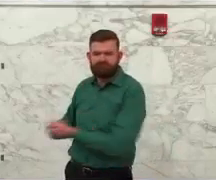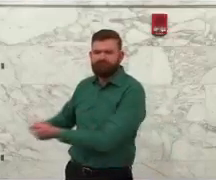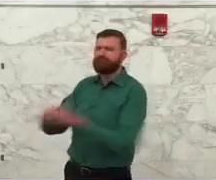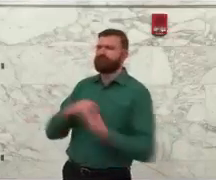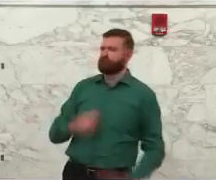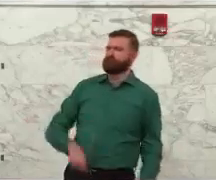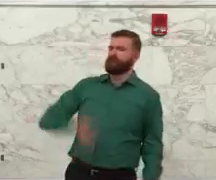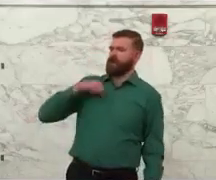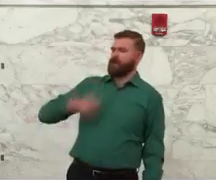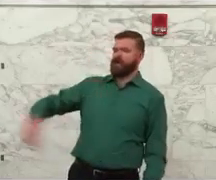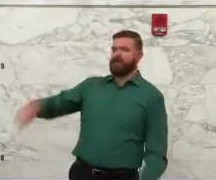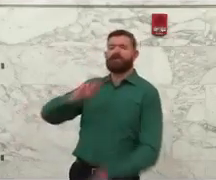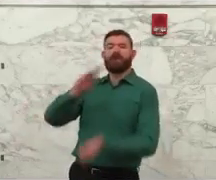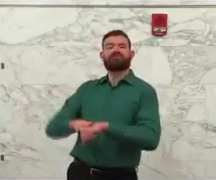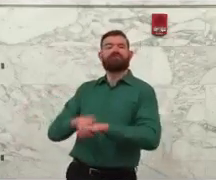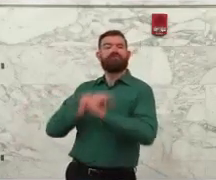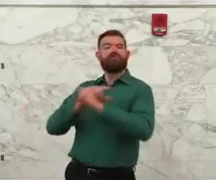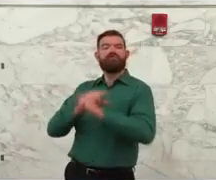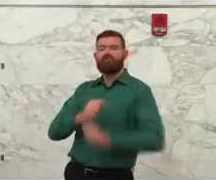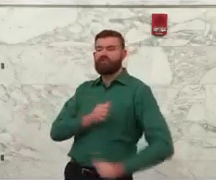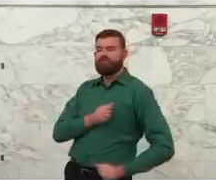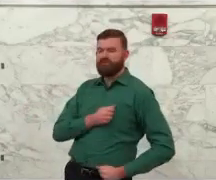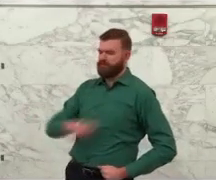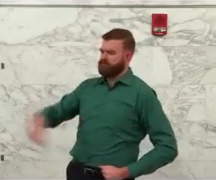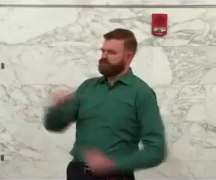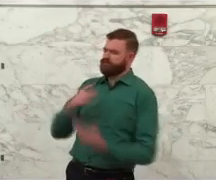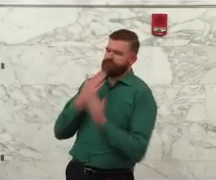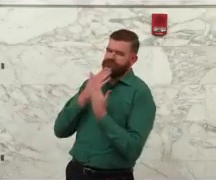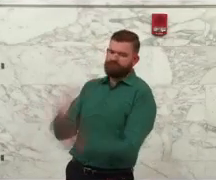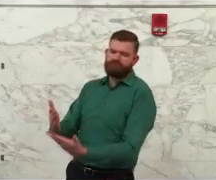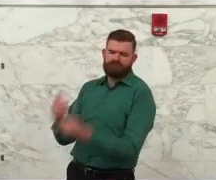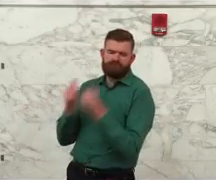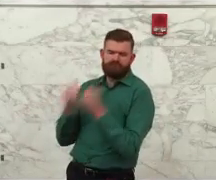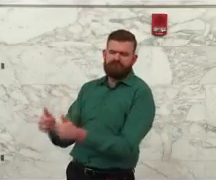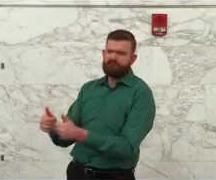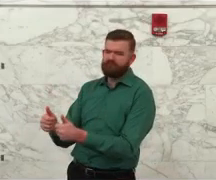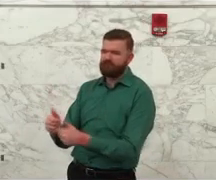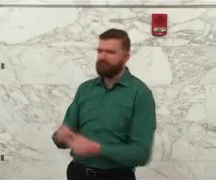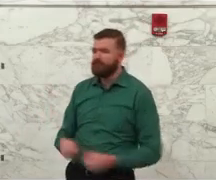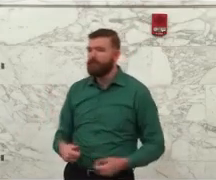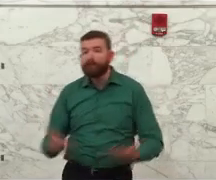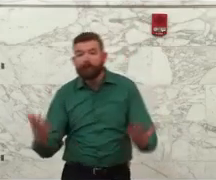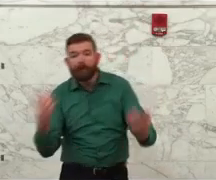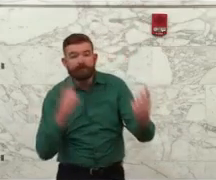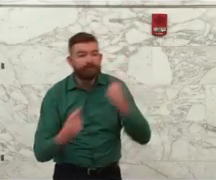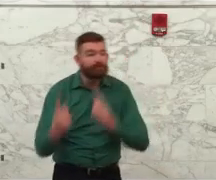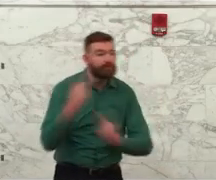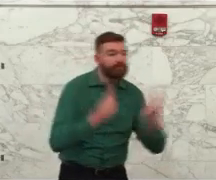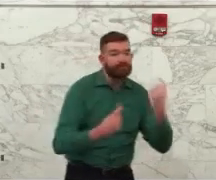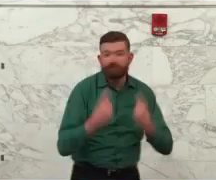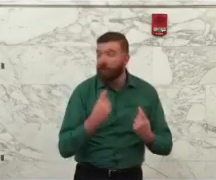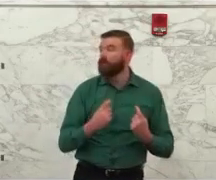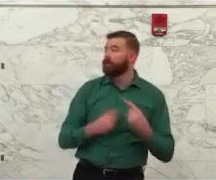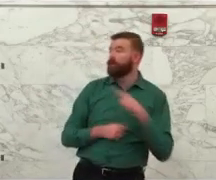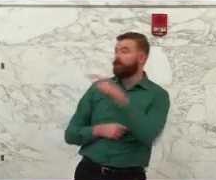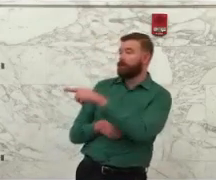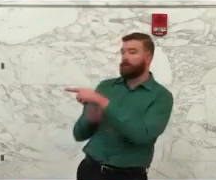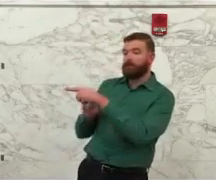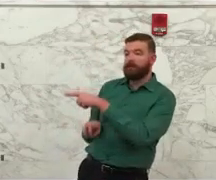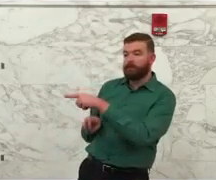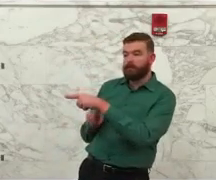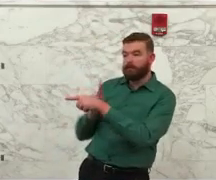entire United States of America. Are you good, sir? Okay, Brett, you good? You know what, the only thing I want to ask, is there at all, I know you guys have taken